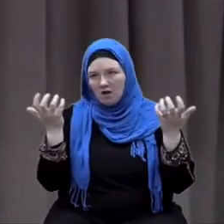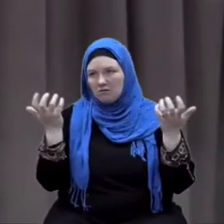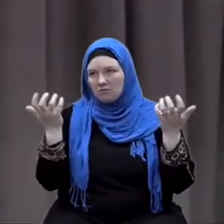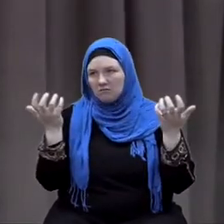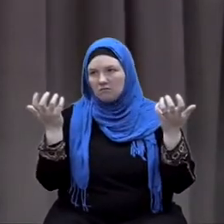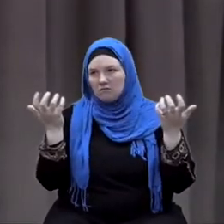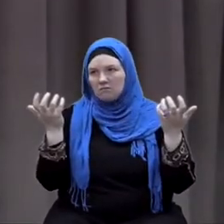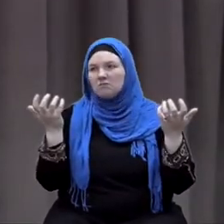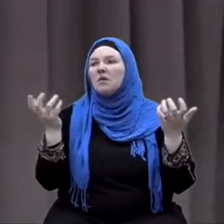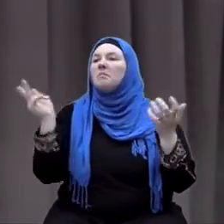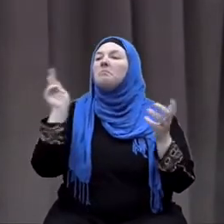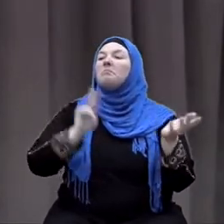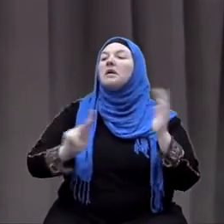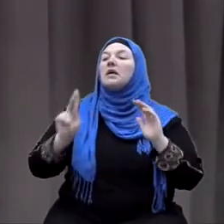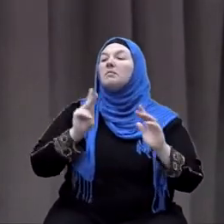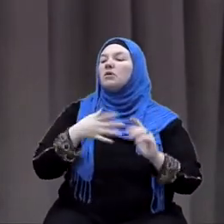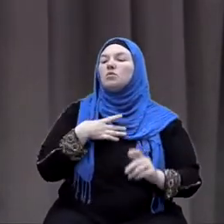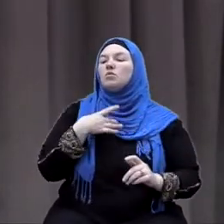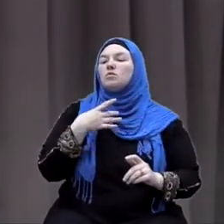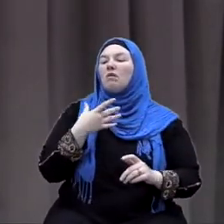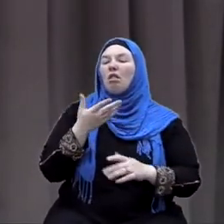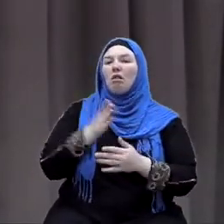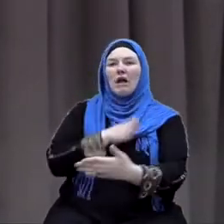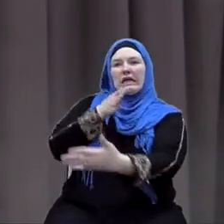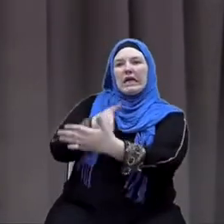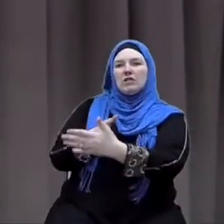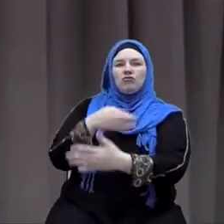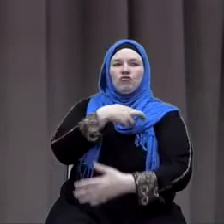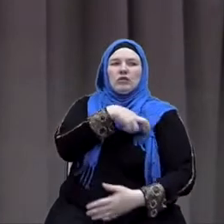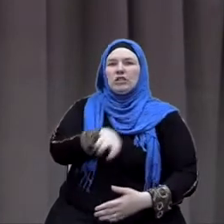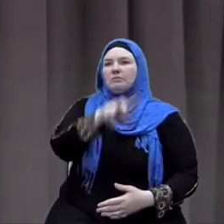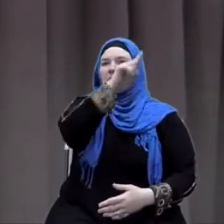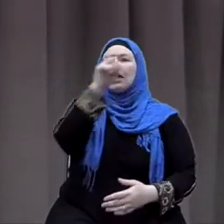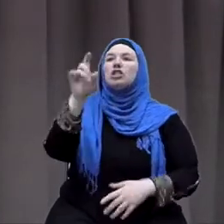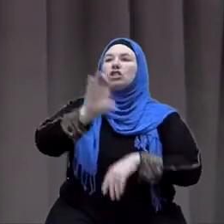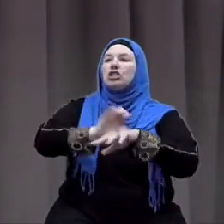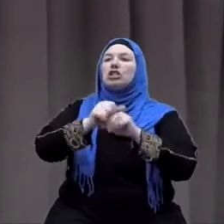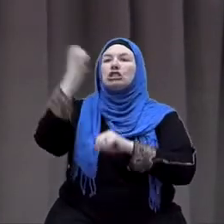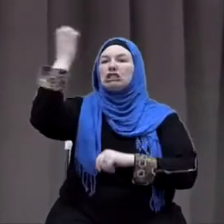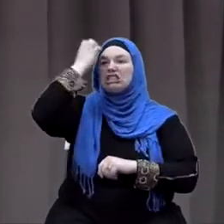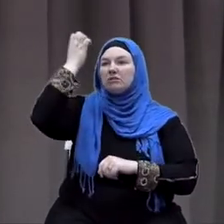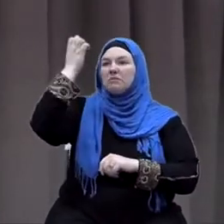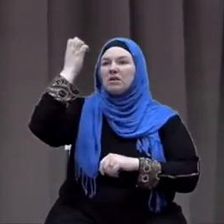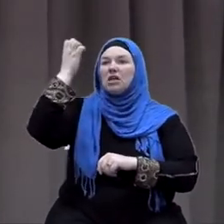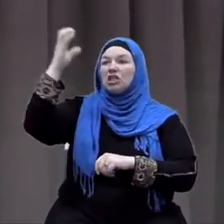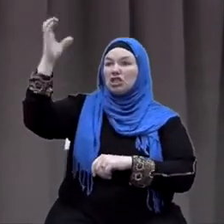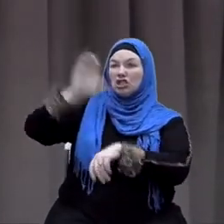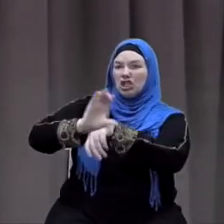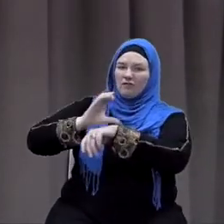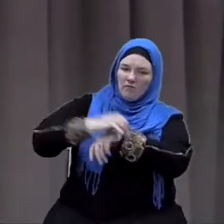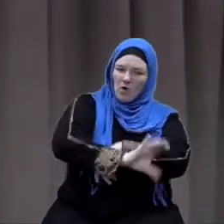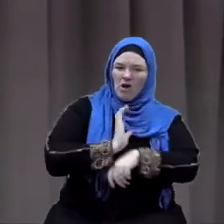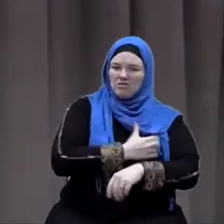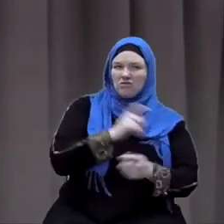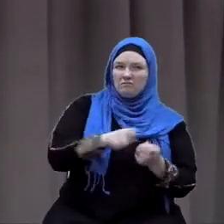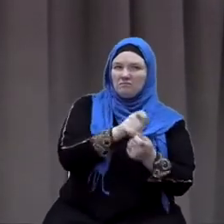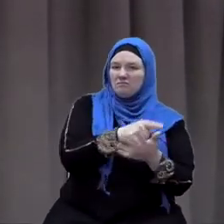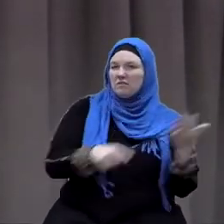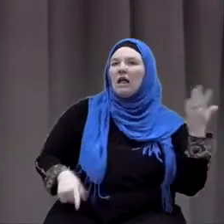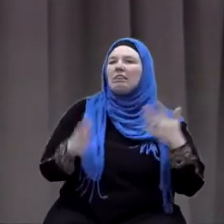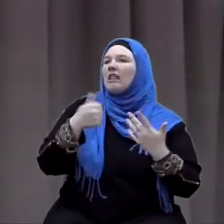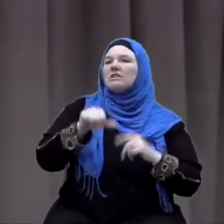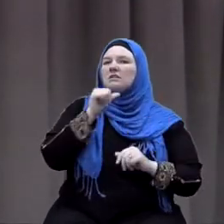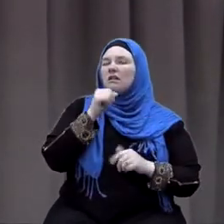in general because of the experience they had with the church in Europe. Let us not promote a form